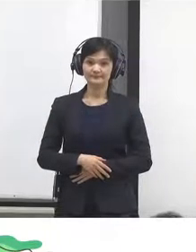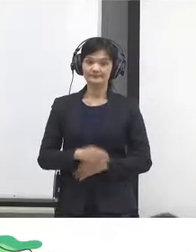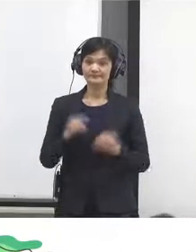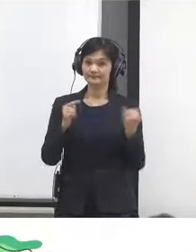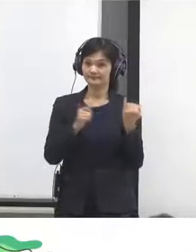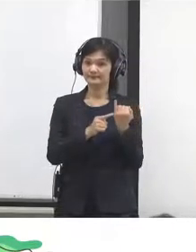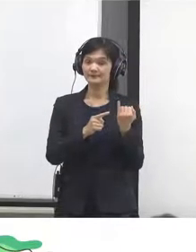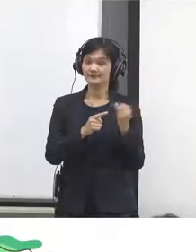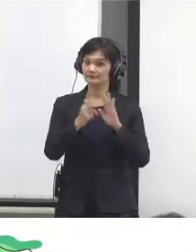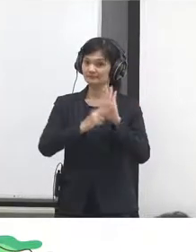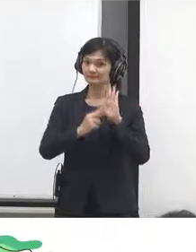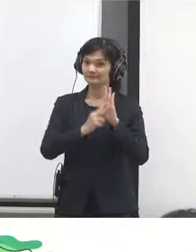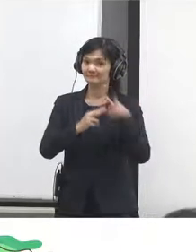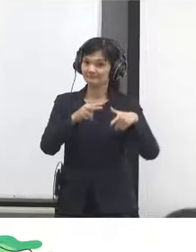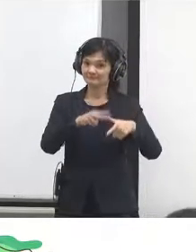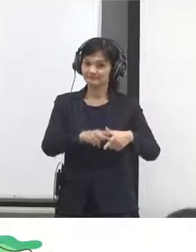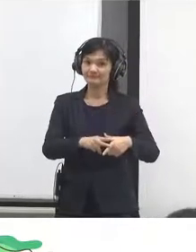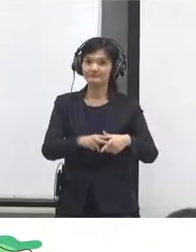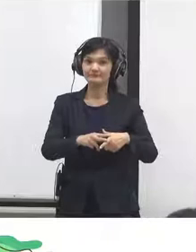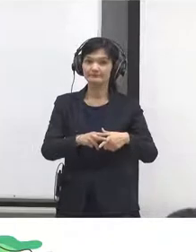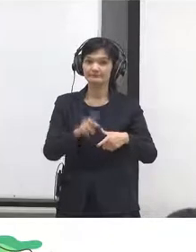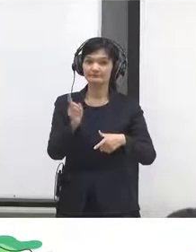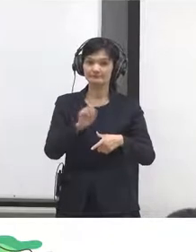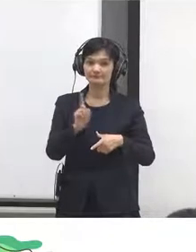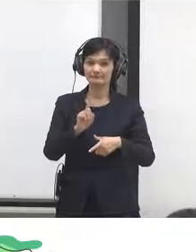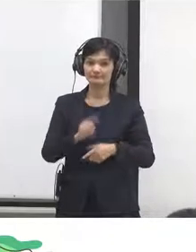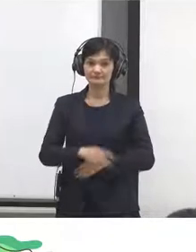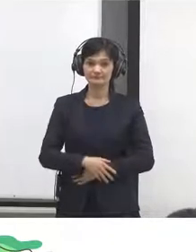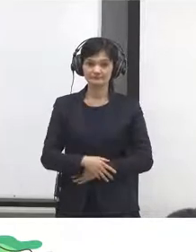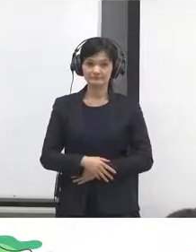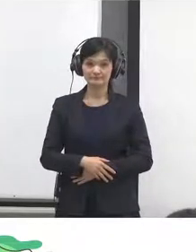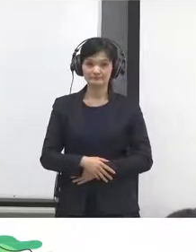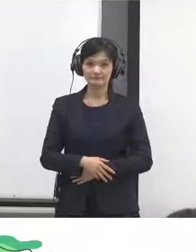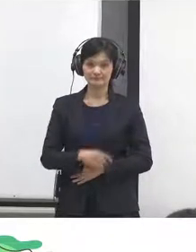she collaborate in Herstory project.